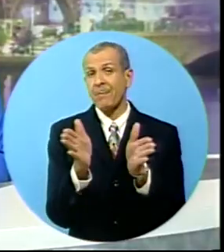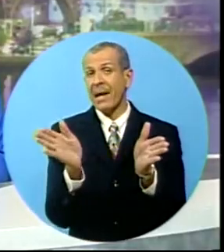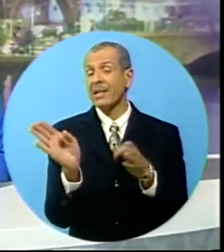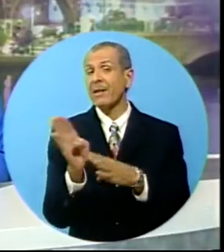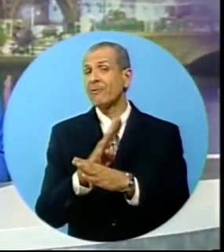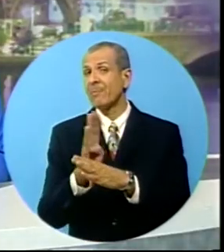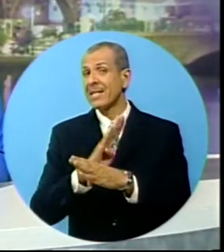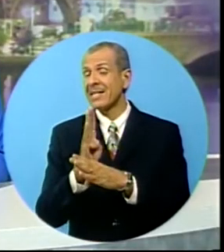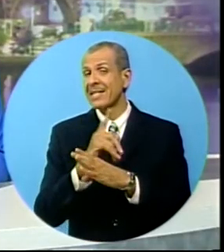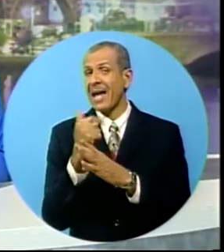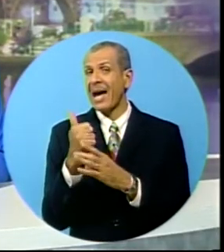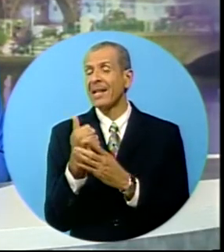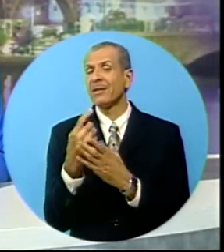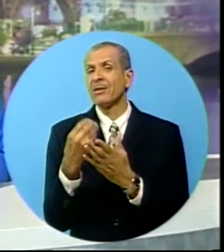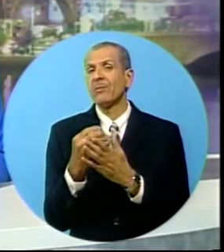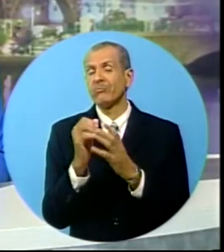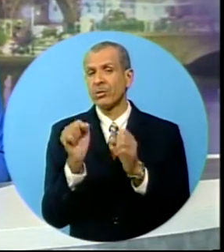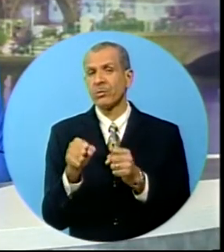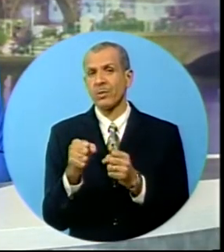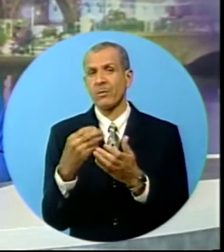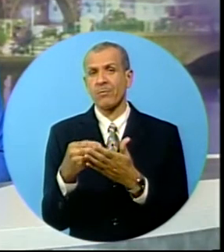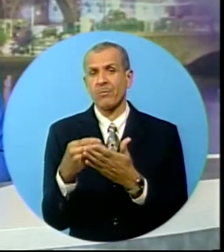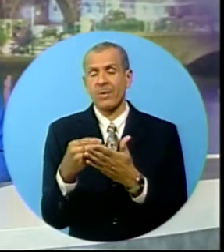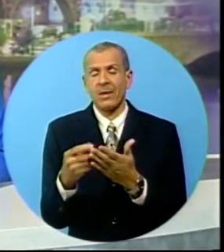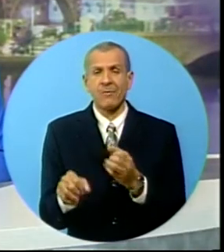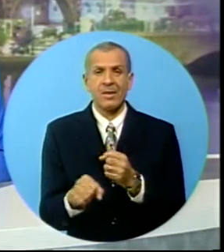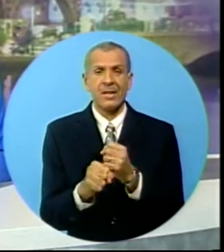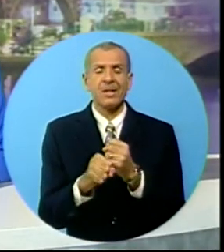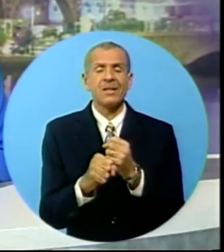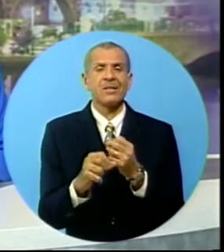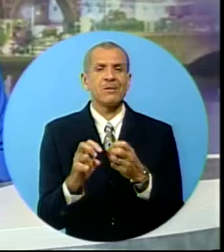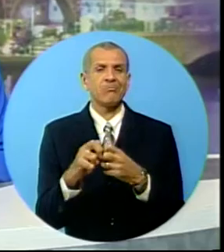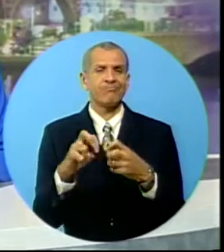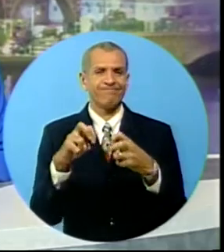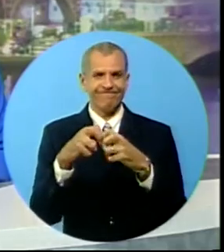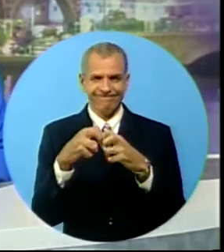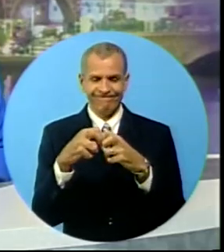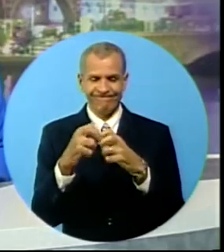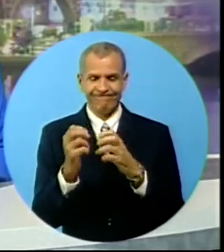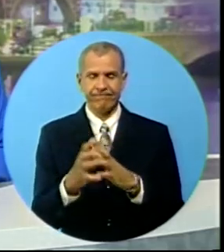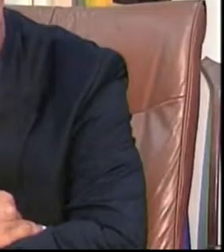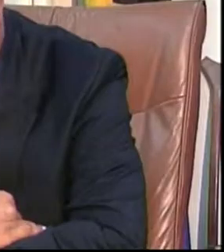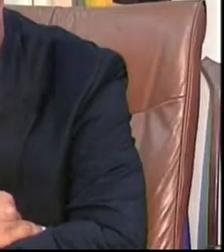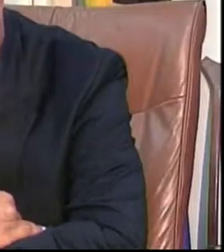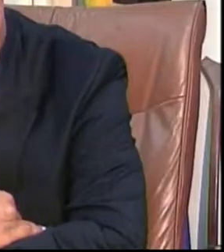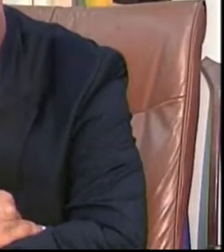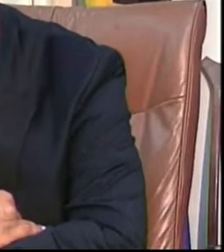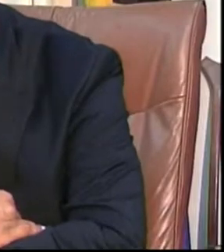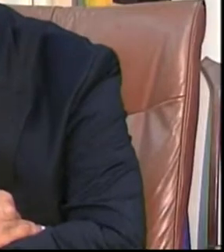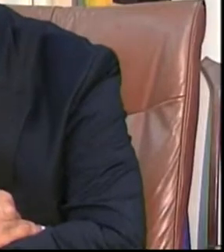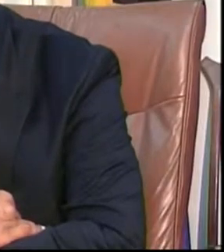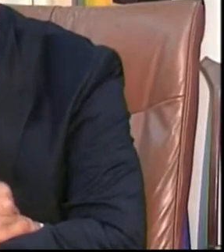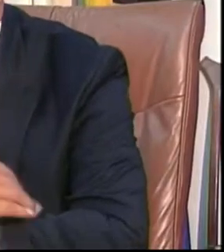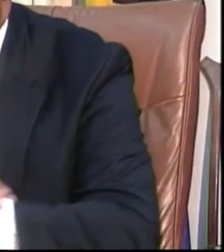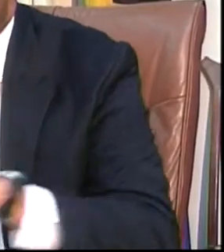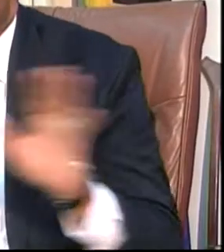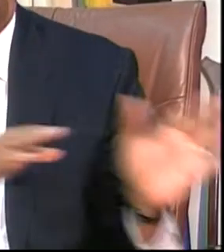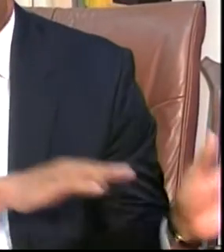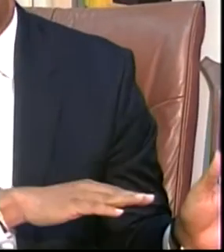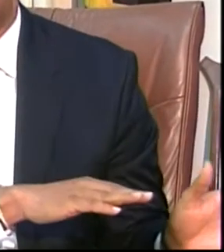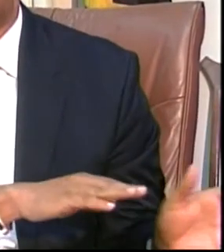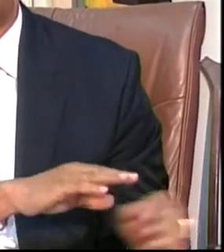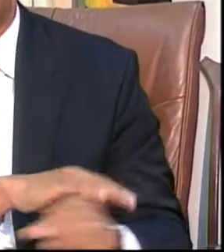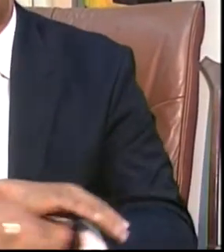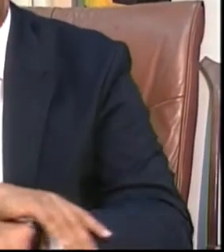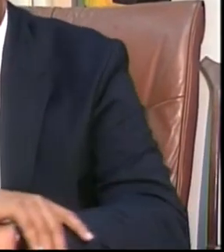notes that access to capital has proven to be a major constraint. As you know, it's always been the case, even